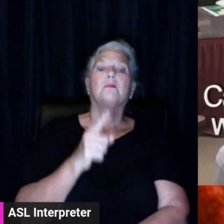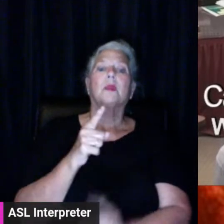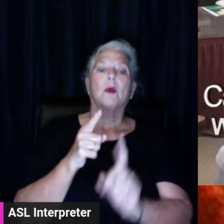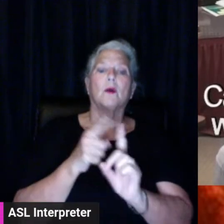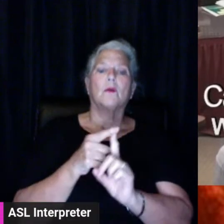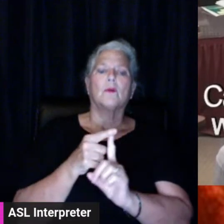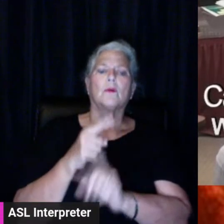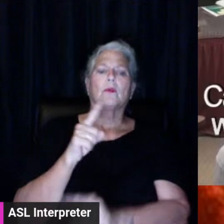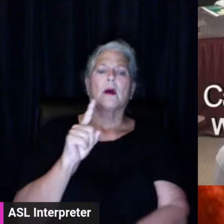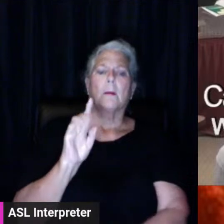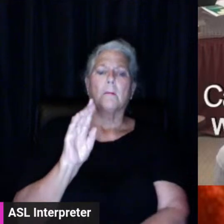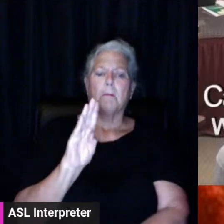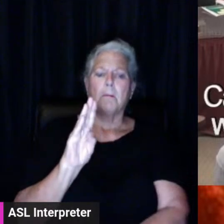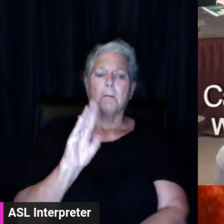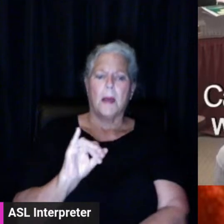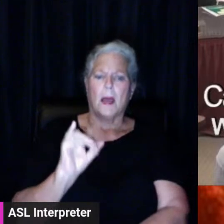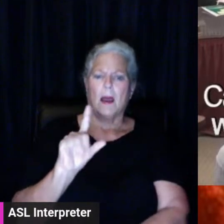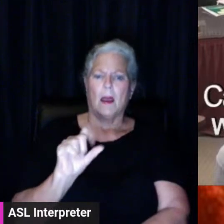committee.